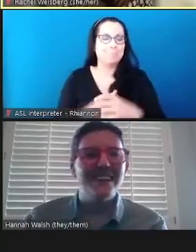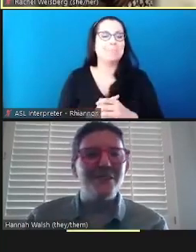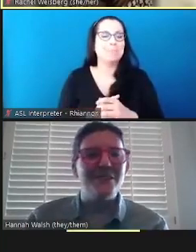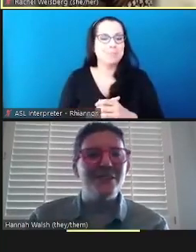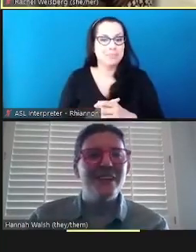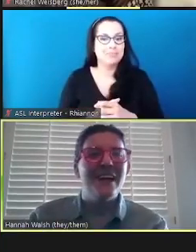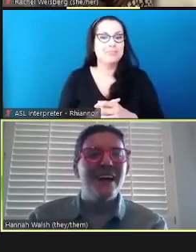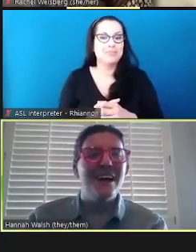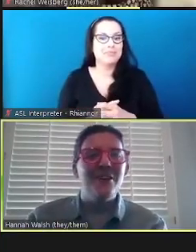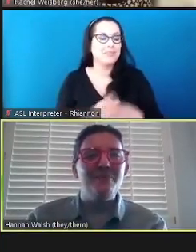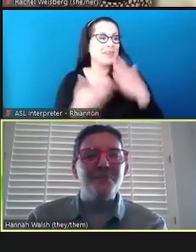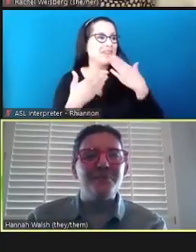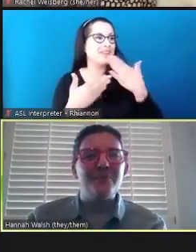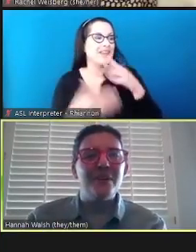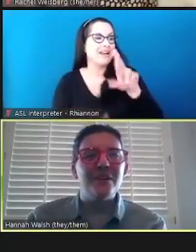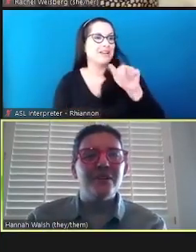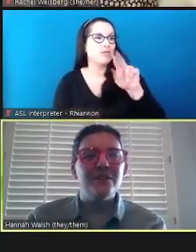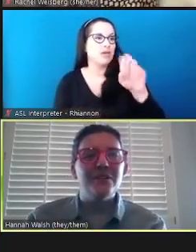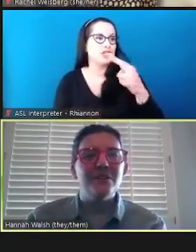Thanks, Rachel.